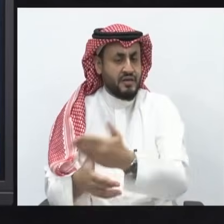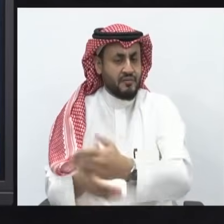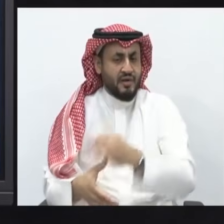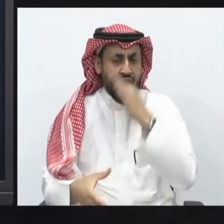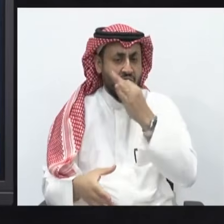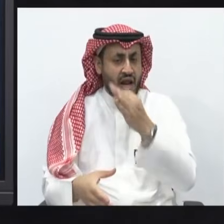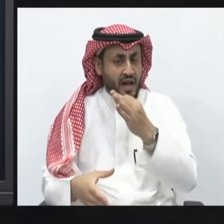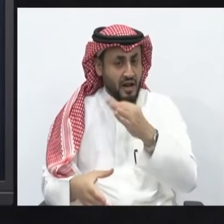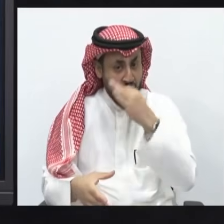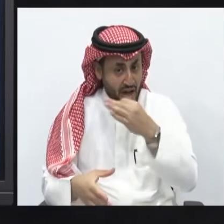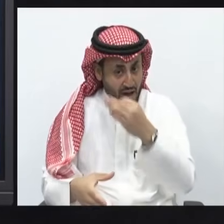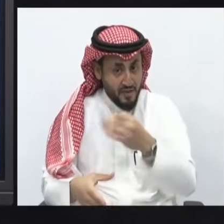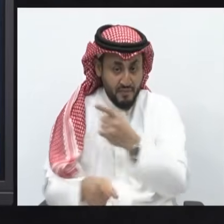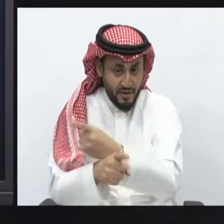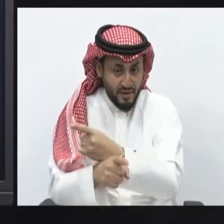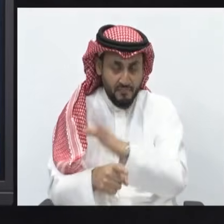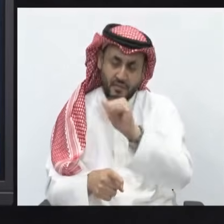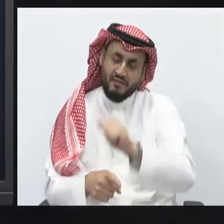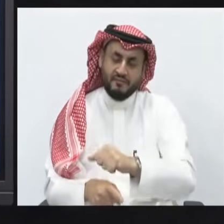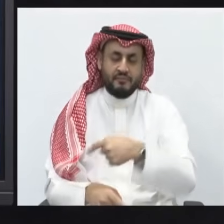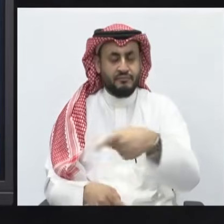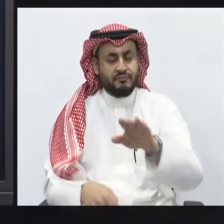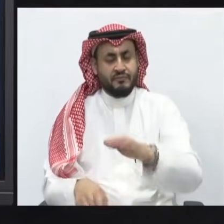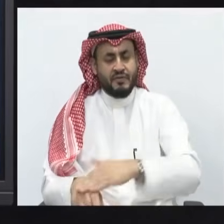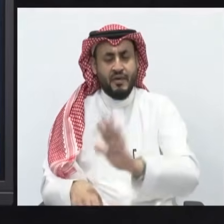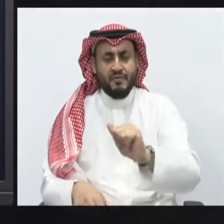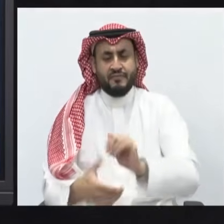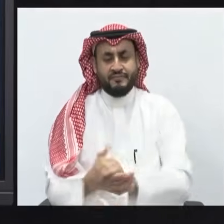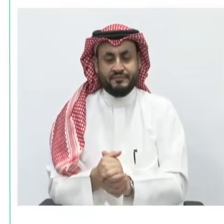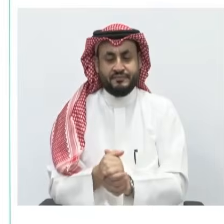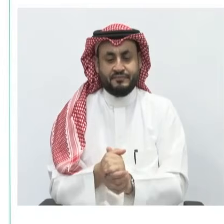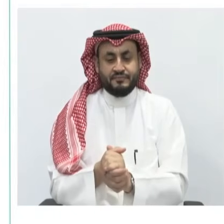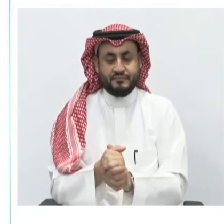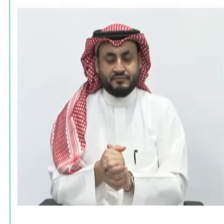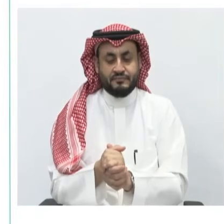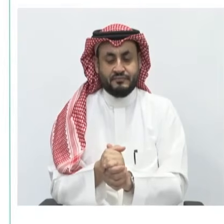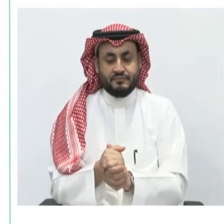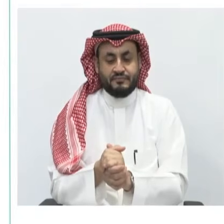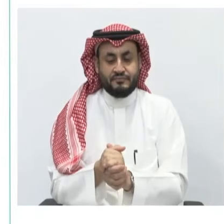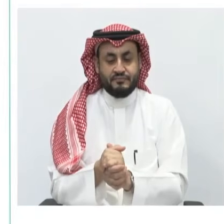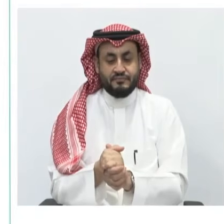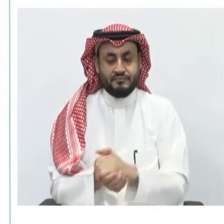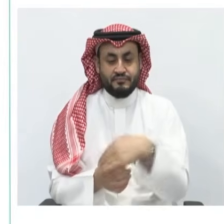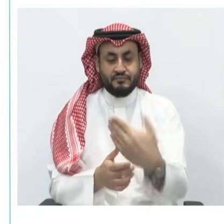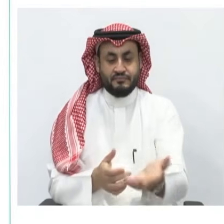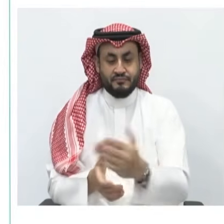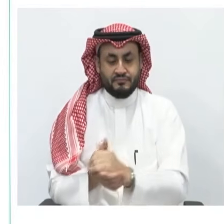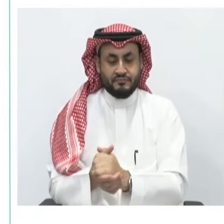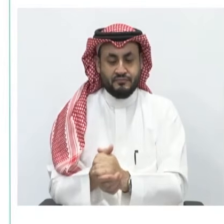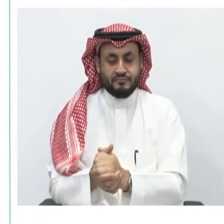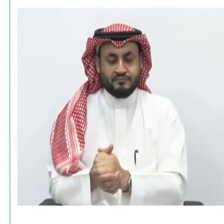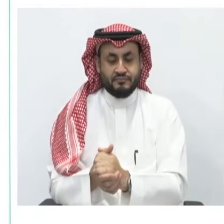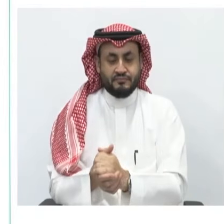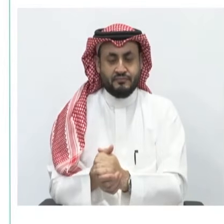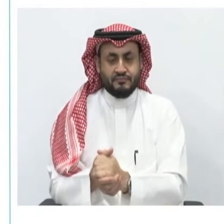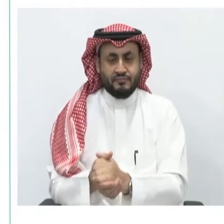The teacher doesn't say it. Excellent. Don't touch your knees. Excellent. Perfect. Okay. The teacher